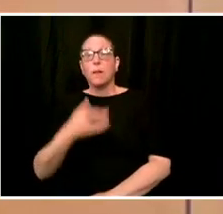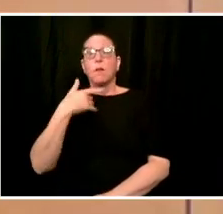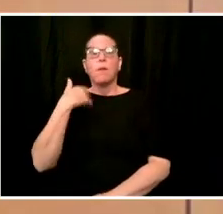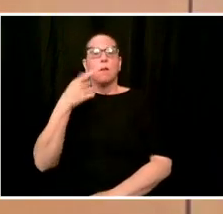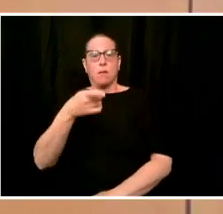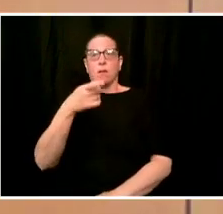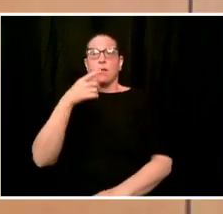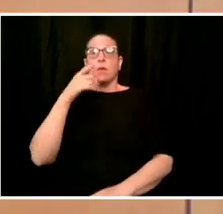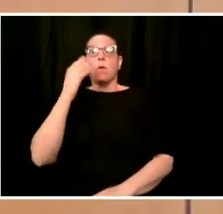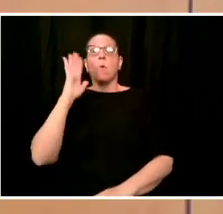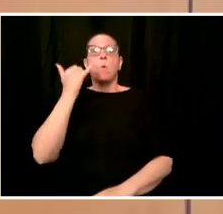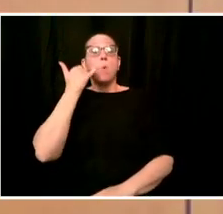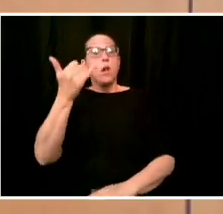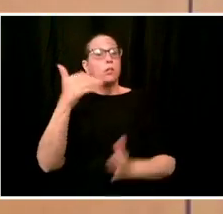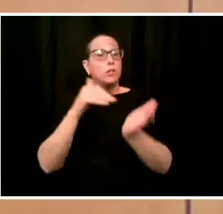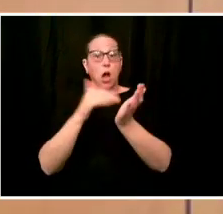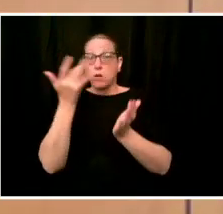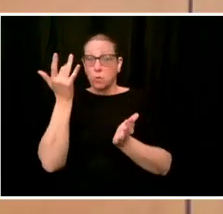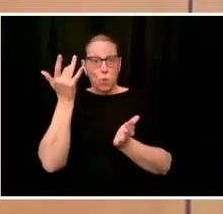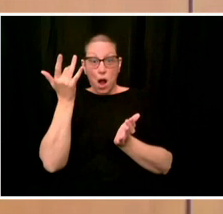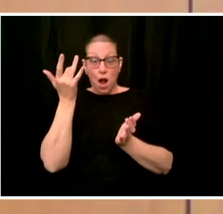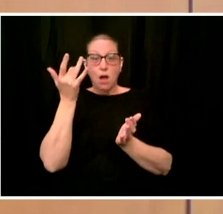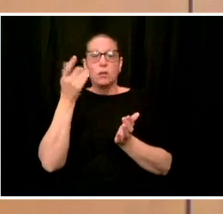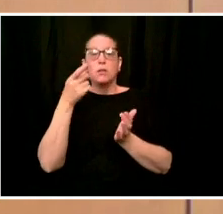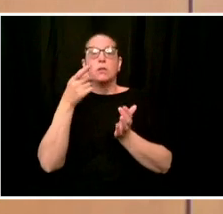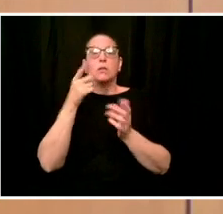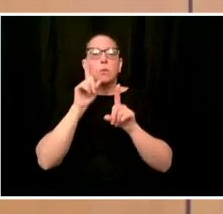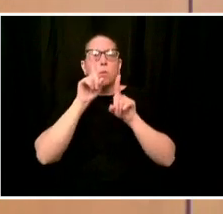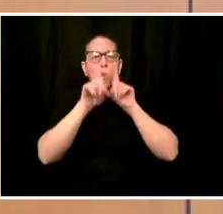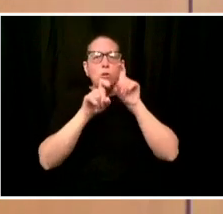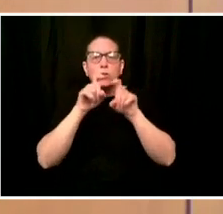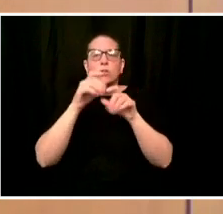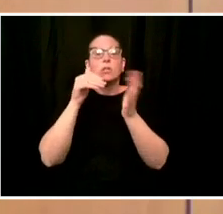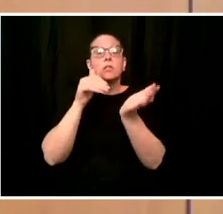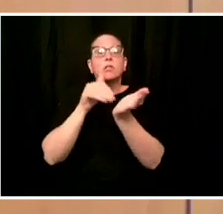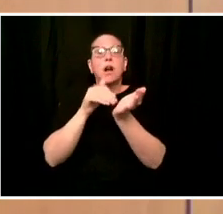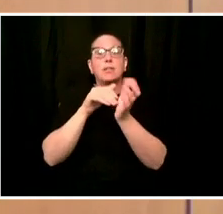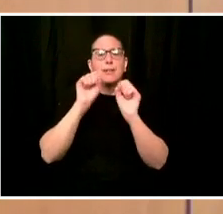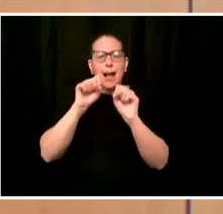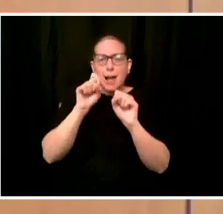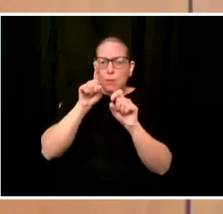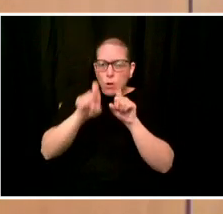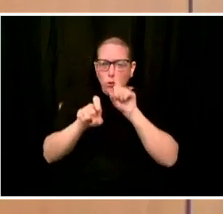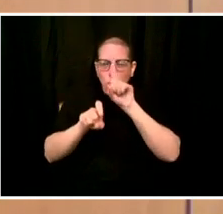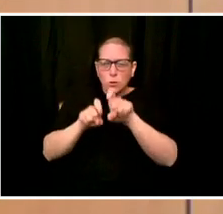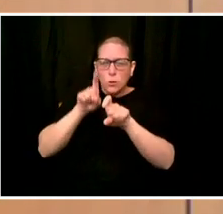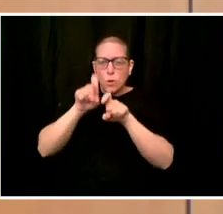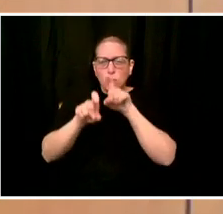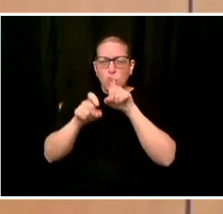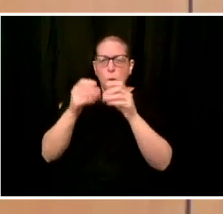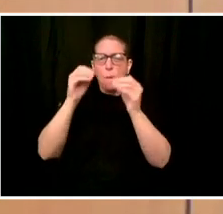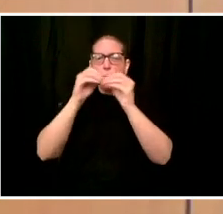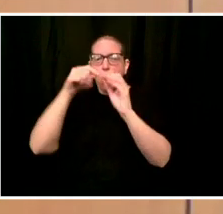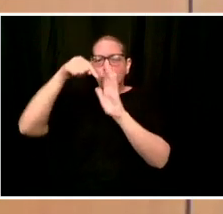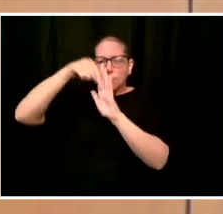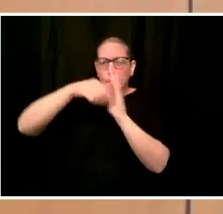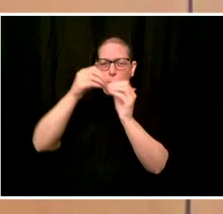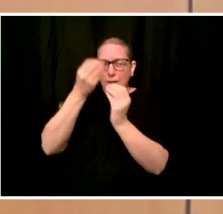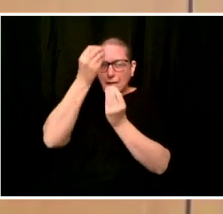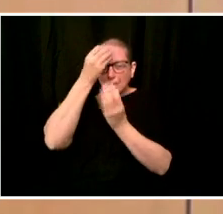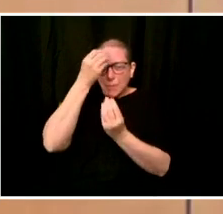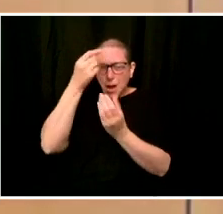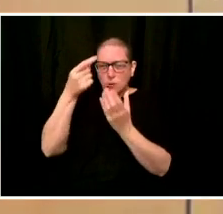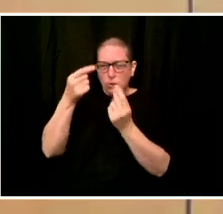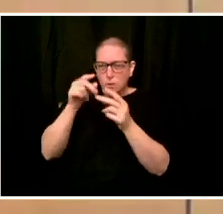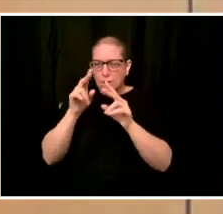can take a history, which means get more information about the symptoms, the severity of the